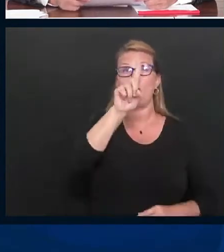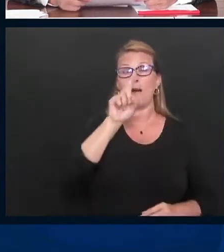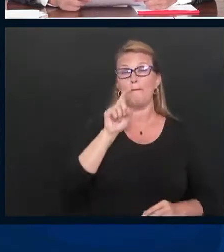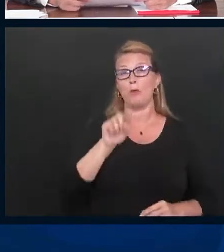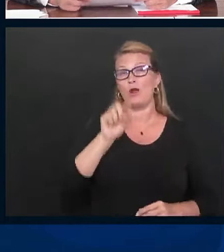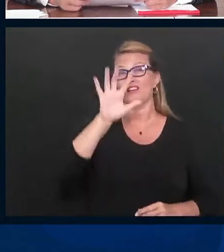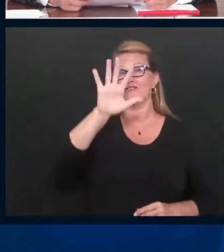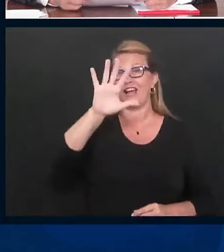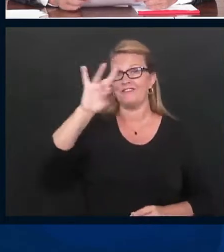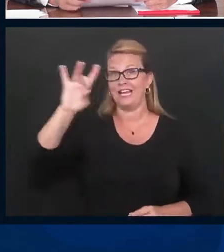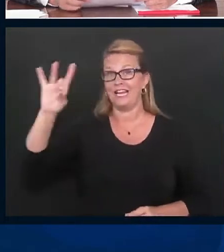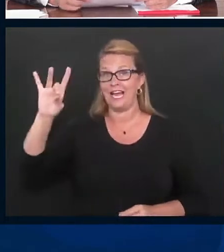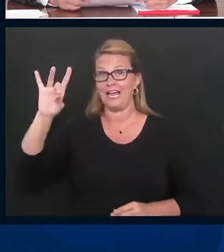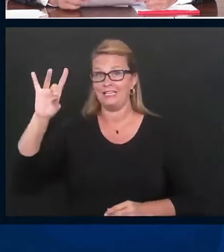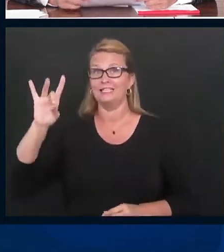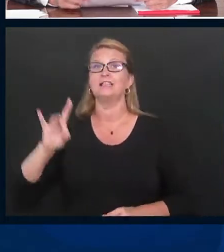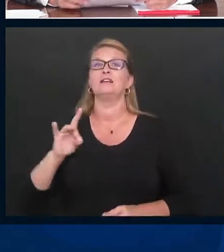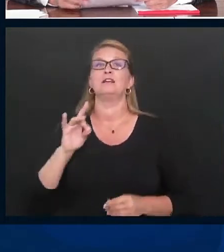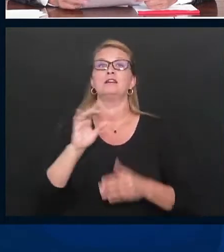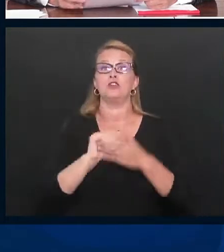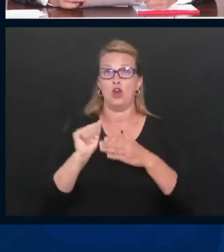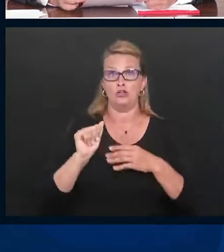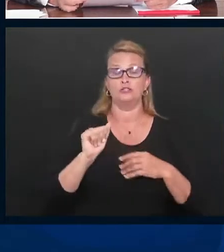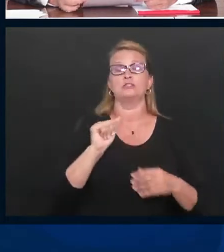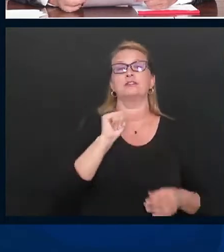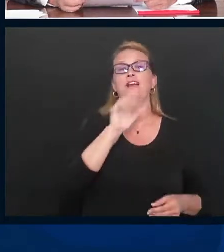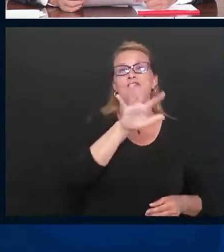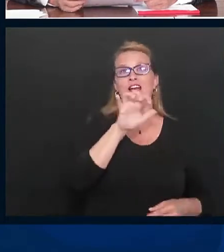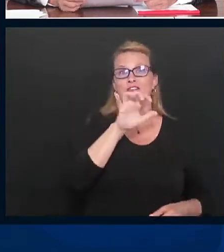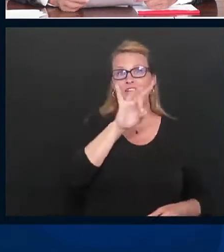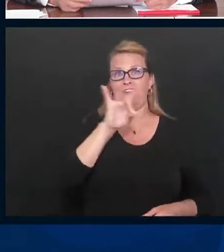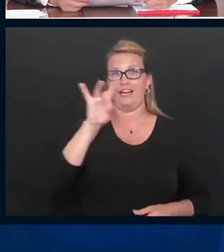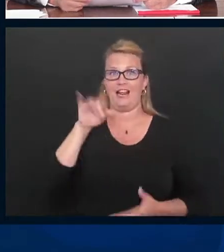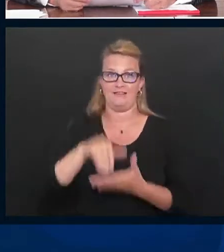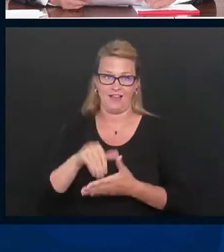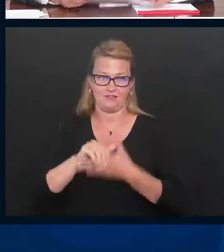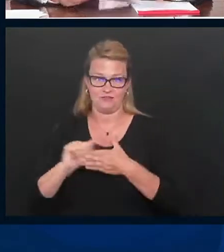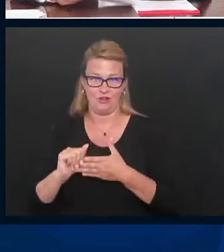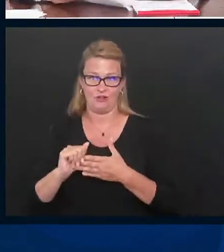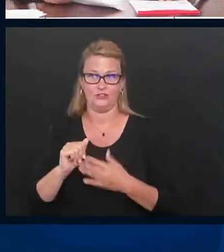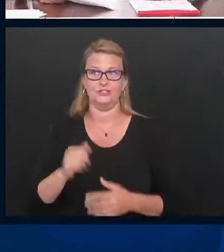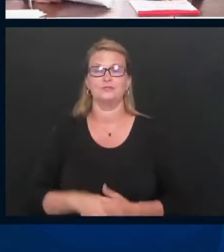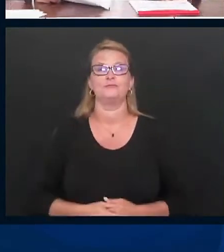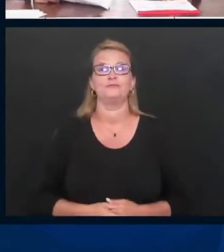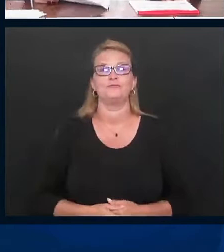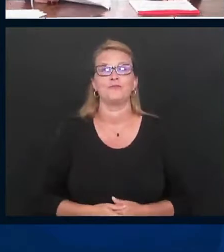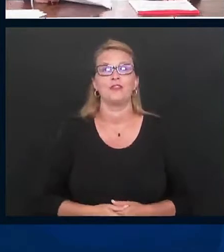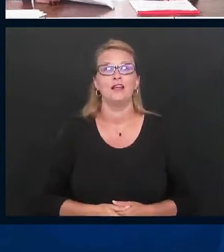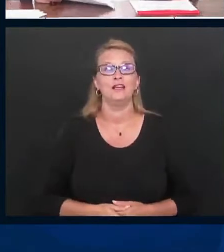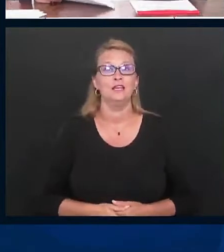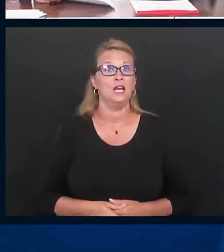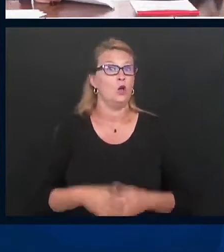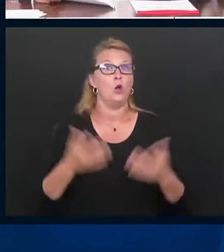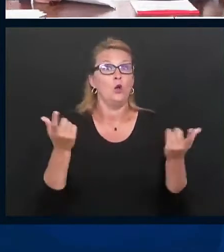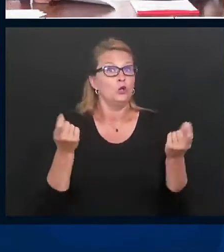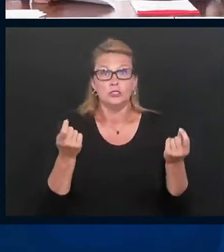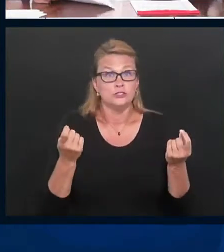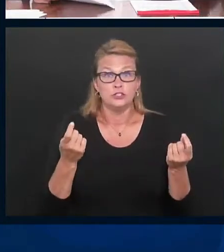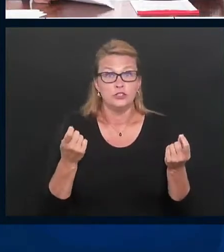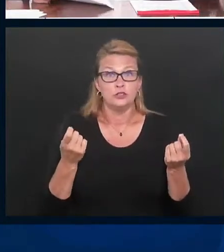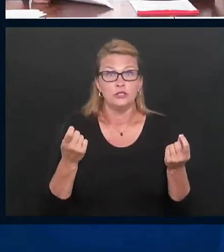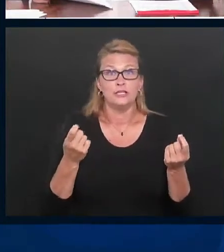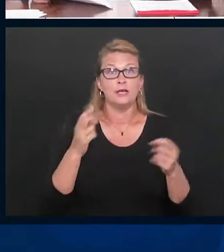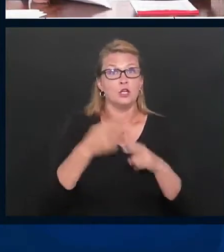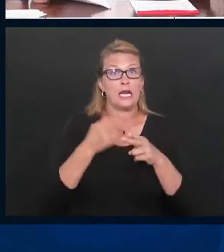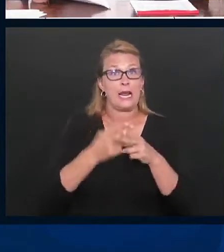$1,588,000, and with the second drawing of $588,000 on that day. All you've got to do to be eligible, you got to be vaccinated